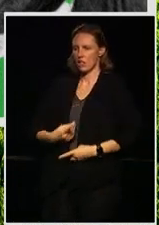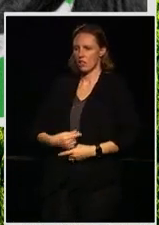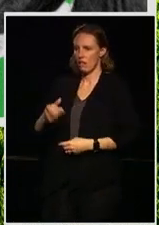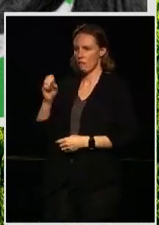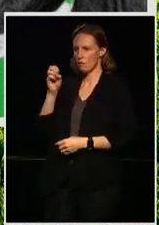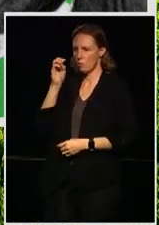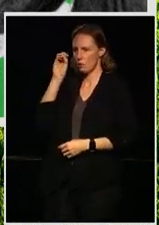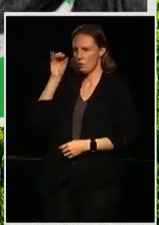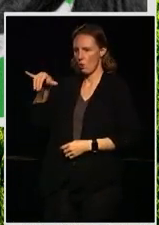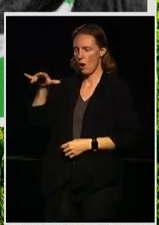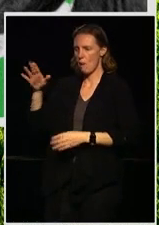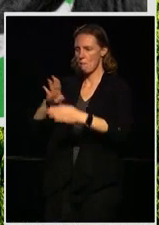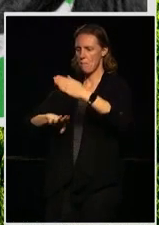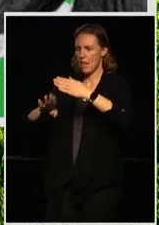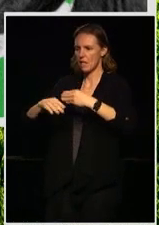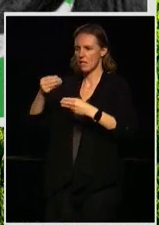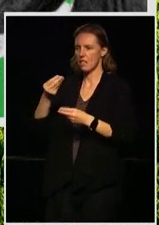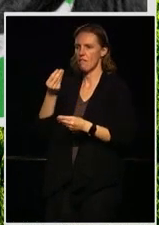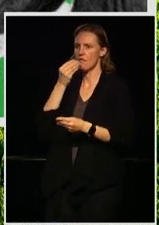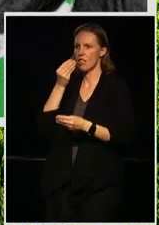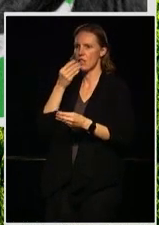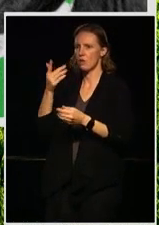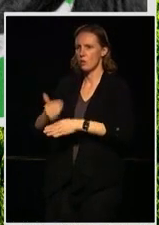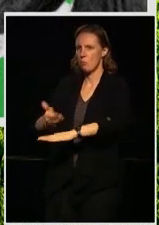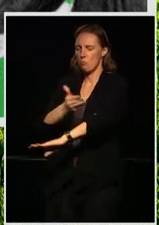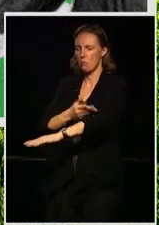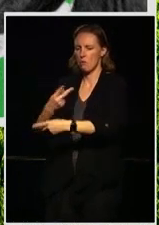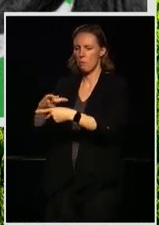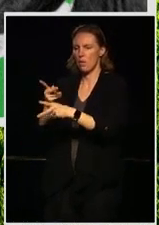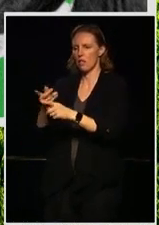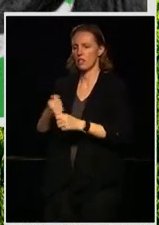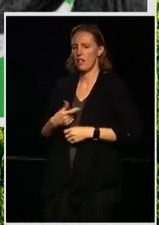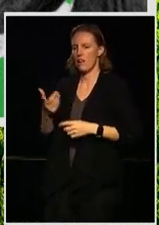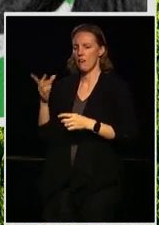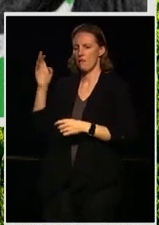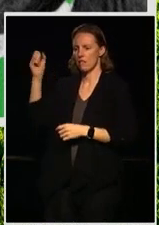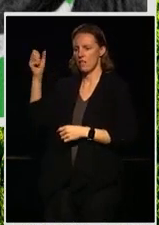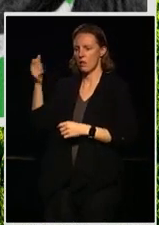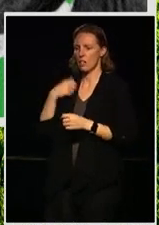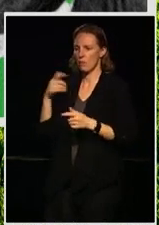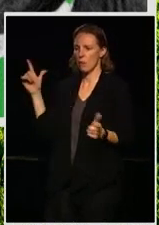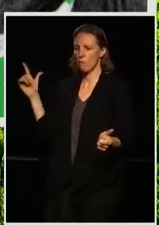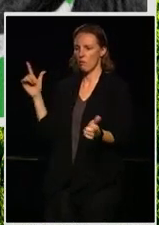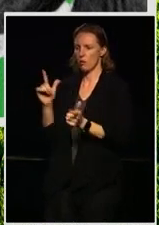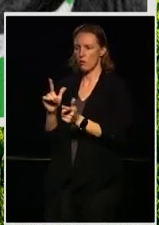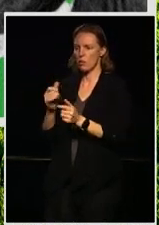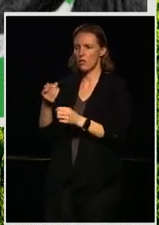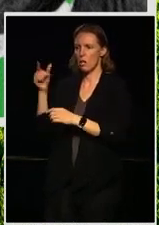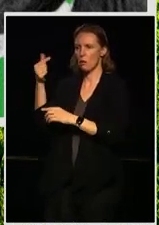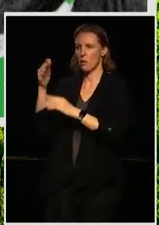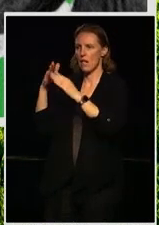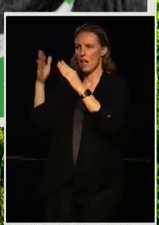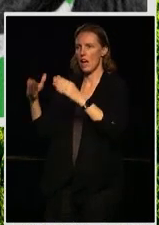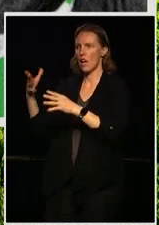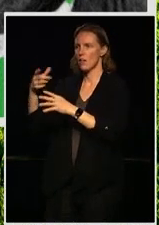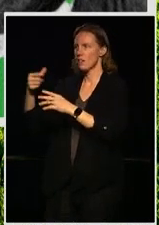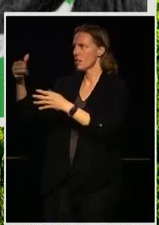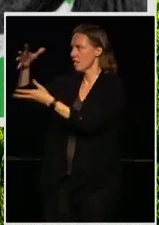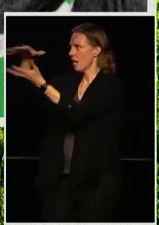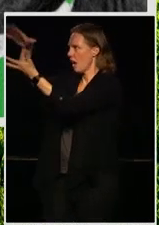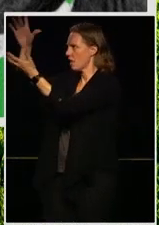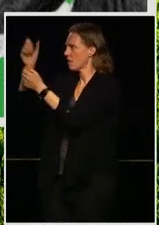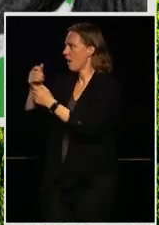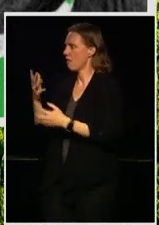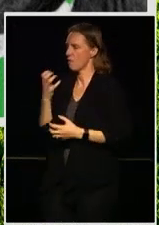feed to enhance productivity of dairy cattle while reducing greenhouse gas emission. I have a genuine passion